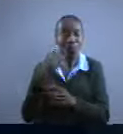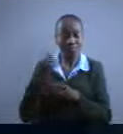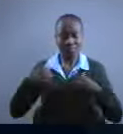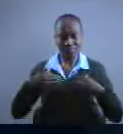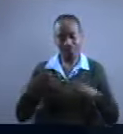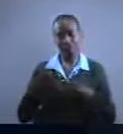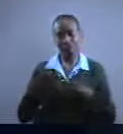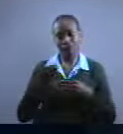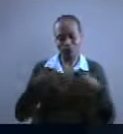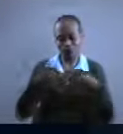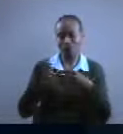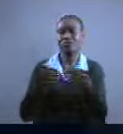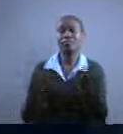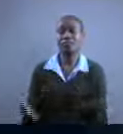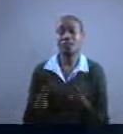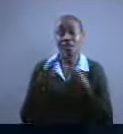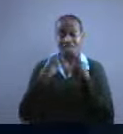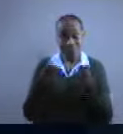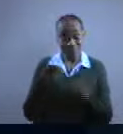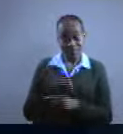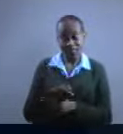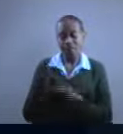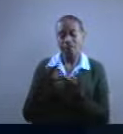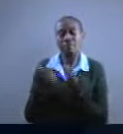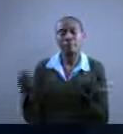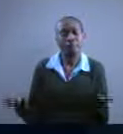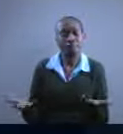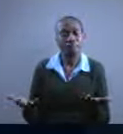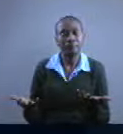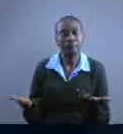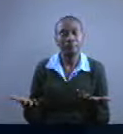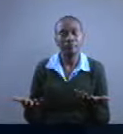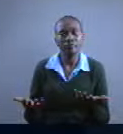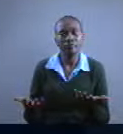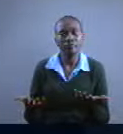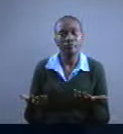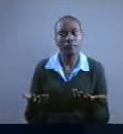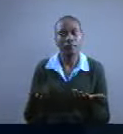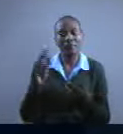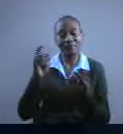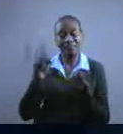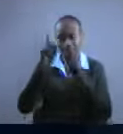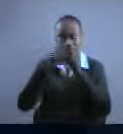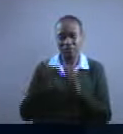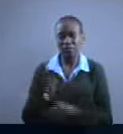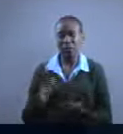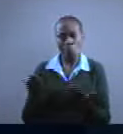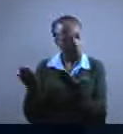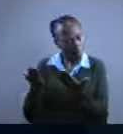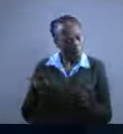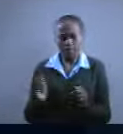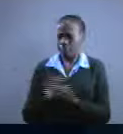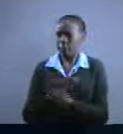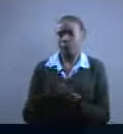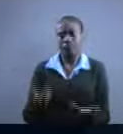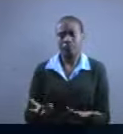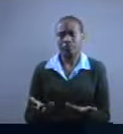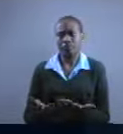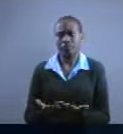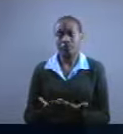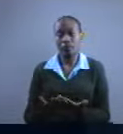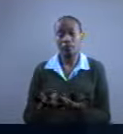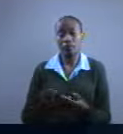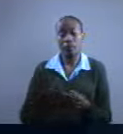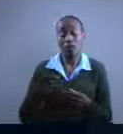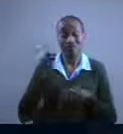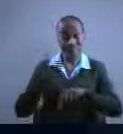program. This announcement by Mayor Parks Tau is particularly welcome given the serious weekday